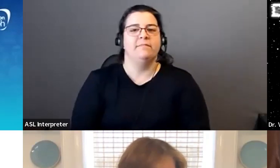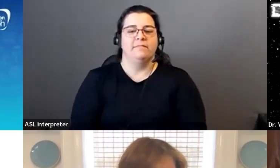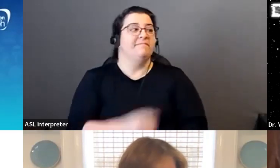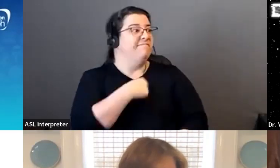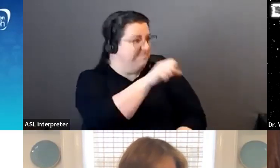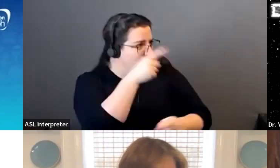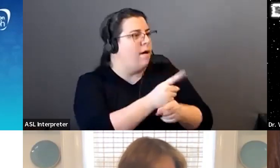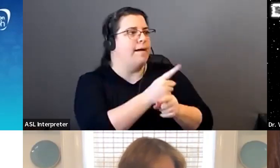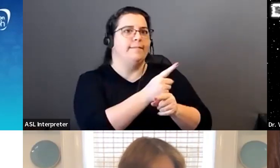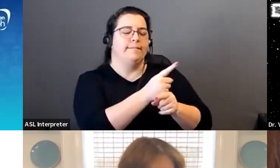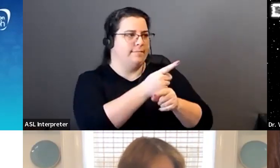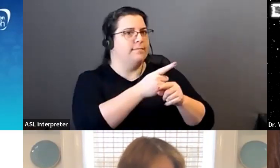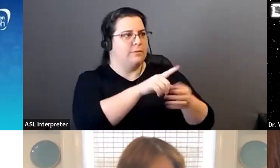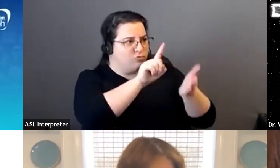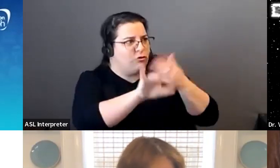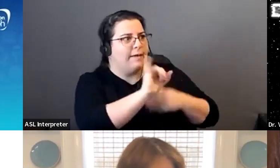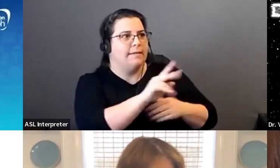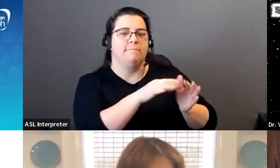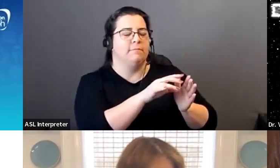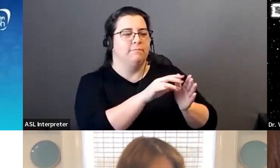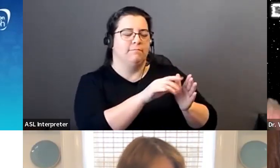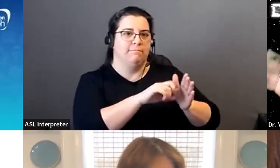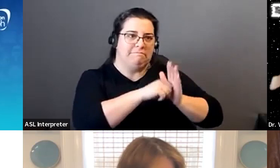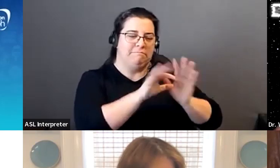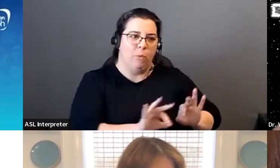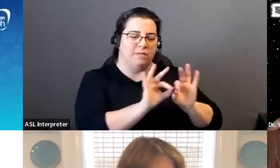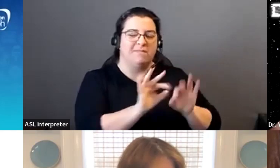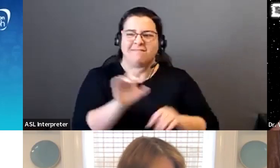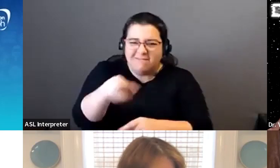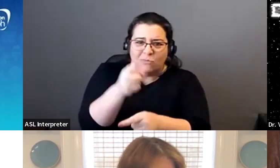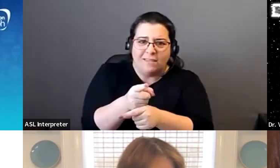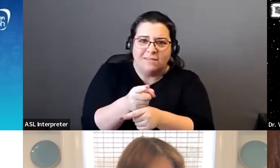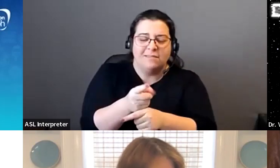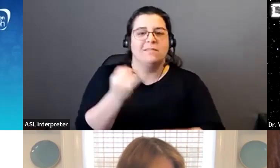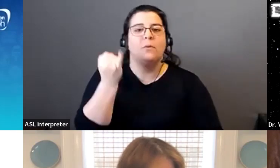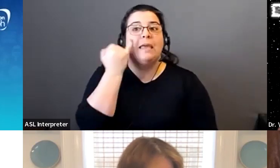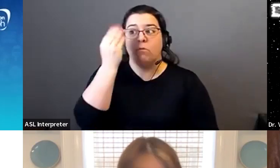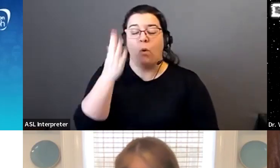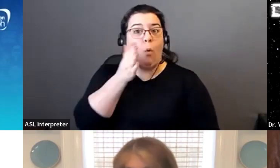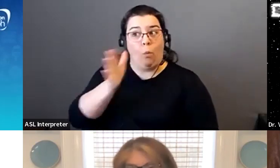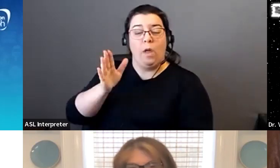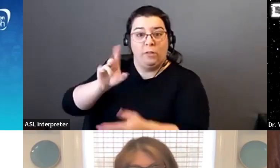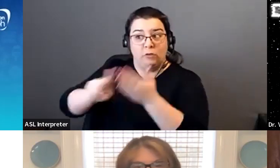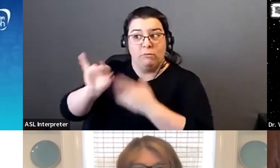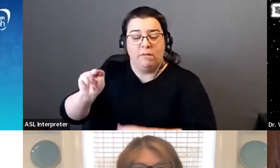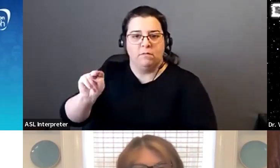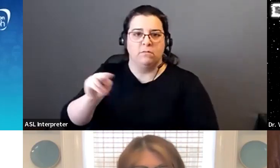up and follow through is key. So you're telling that person you're going to follow up with them. How many people do that?